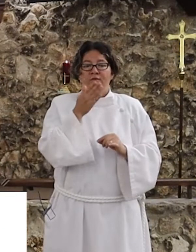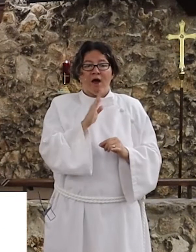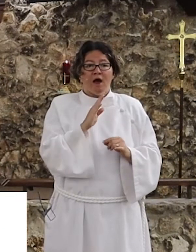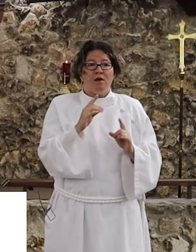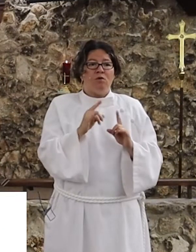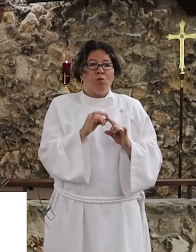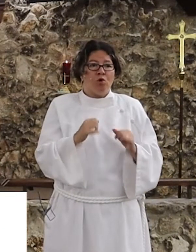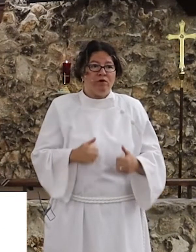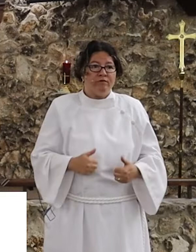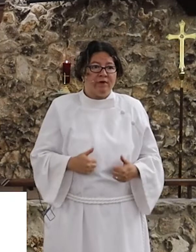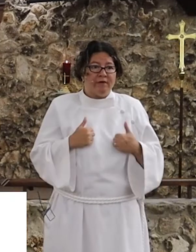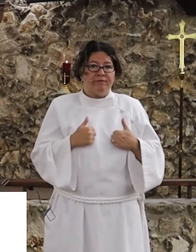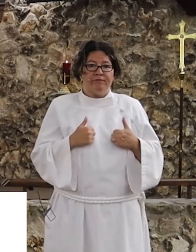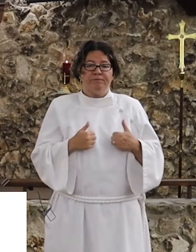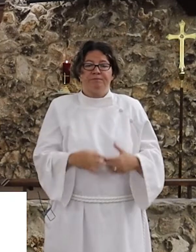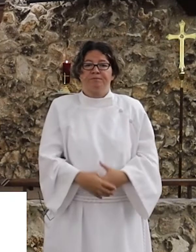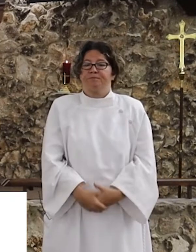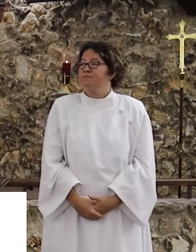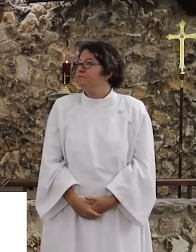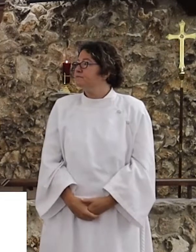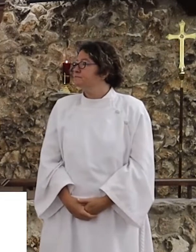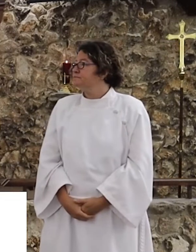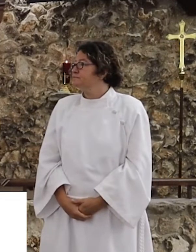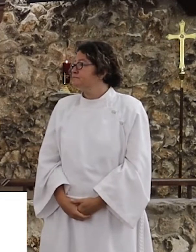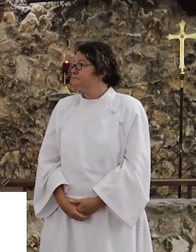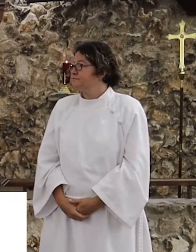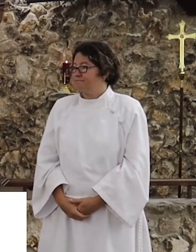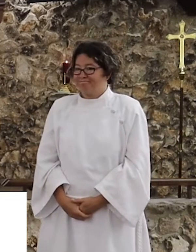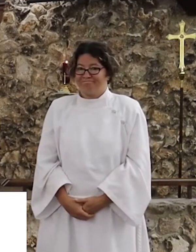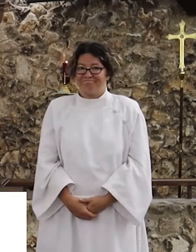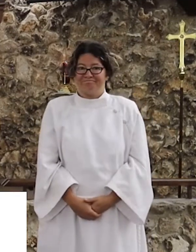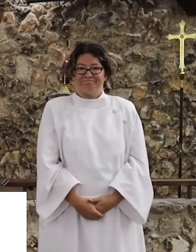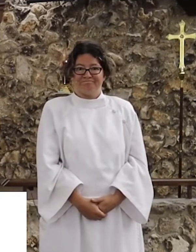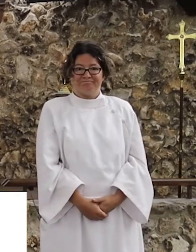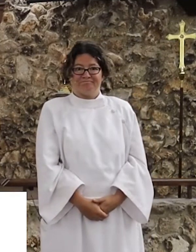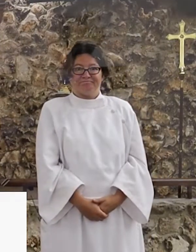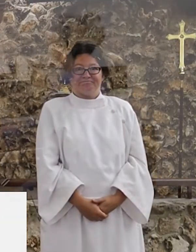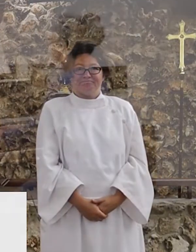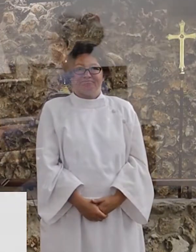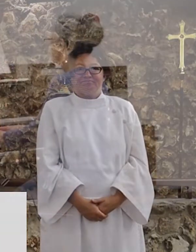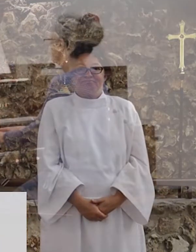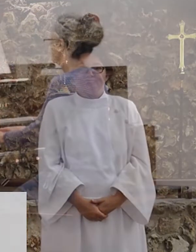Word of God, word of life. Thanks be to God.